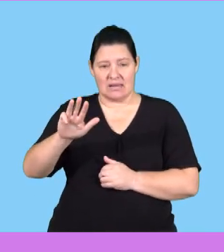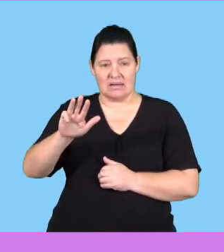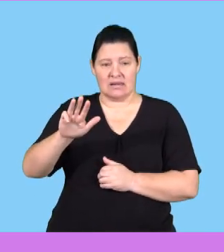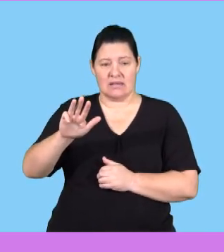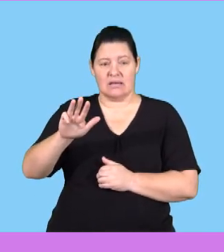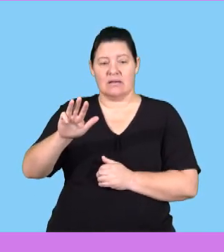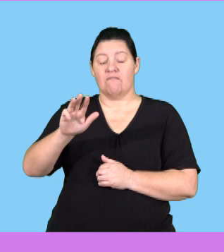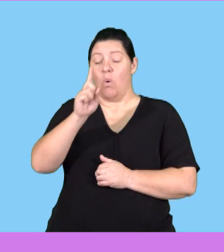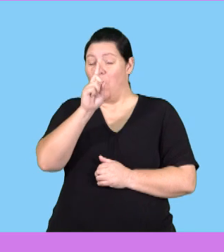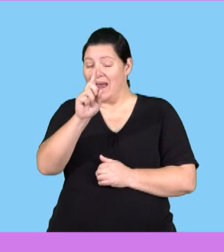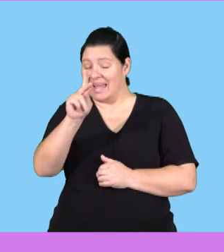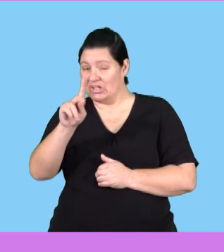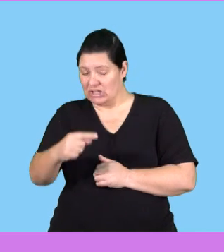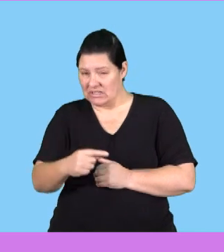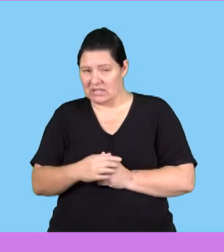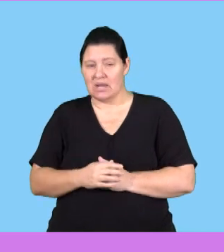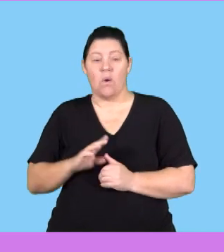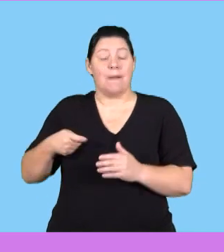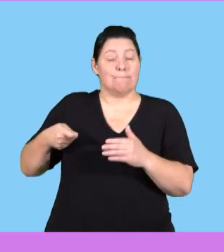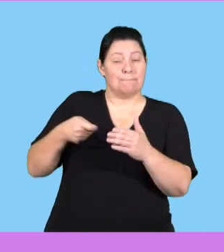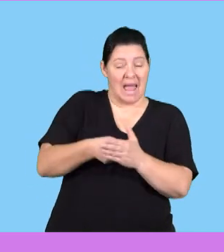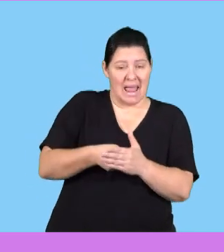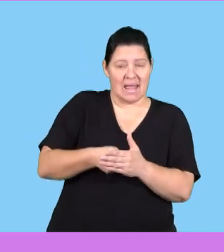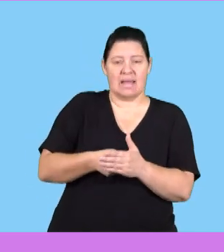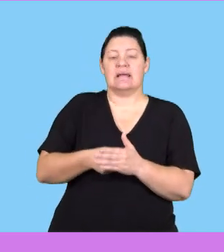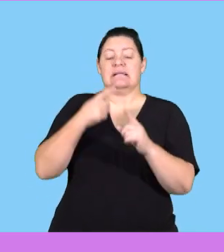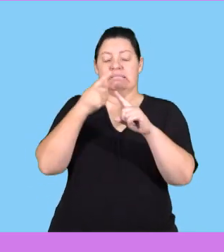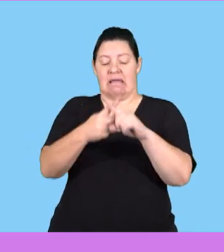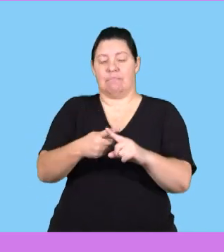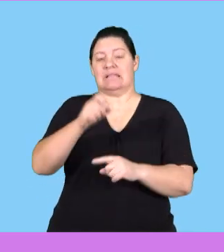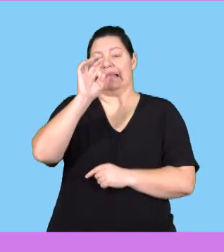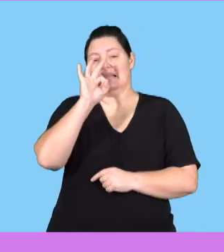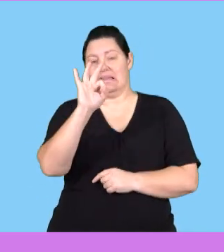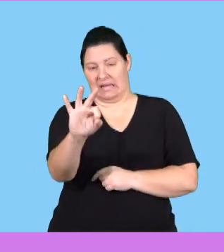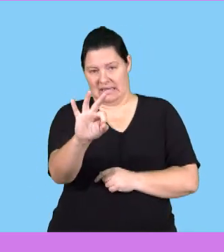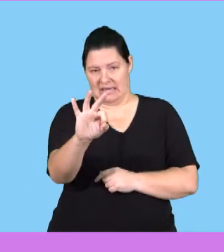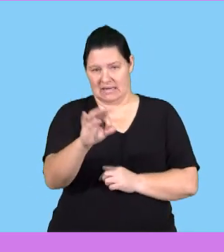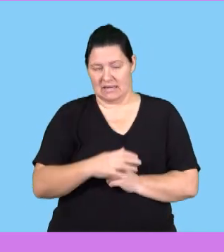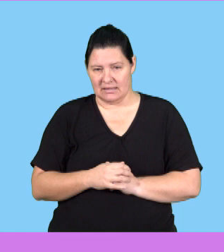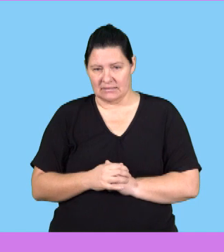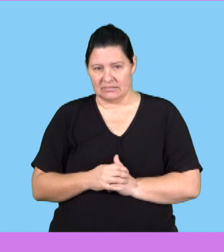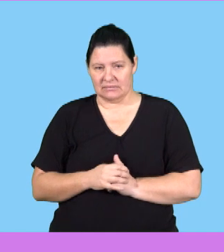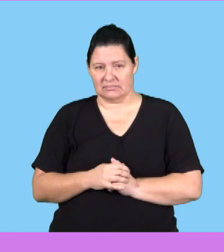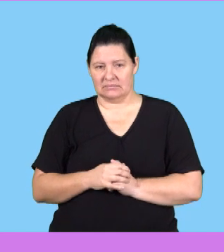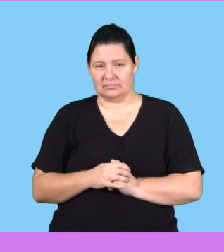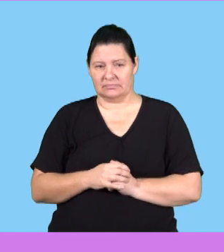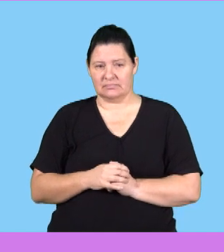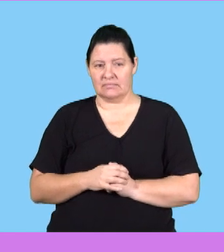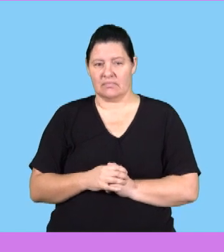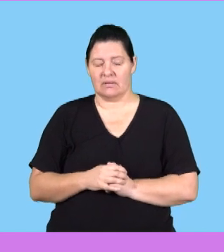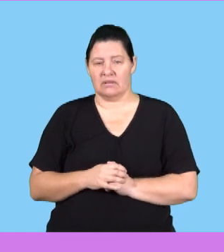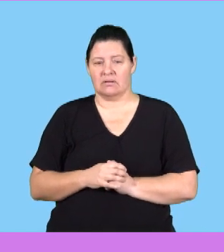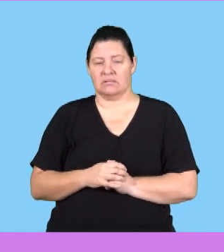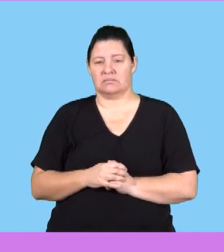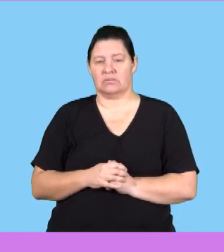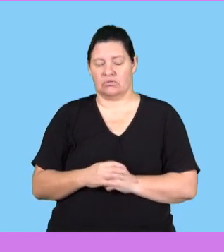kilogram. Now because he's buying 3 kilograms, we multiply 79.99 by